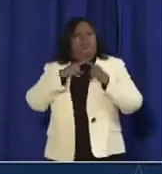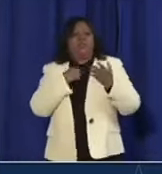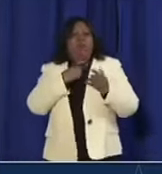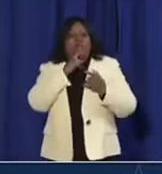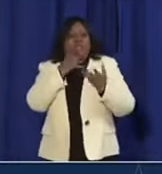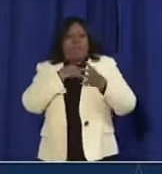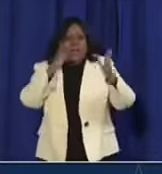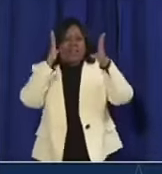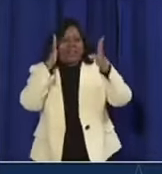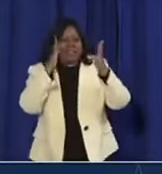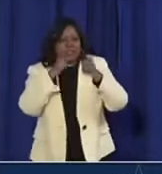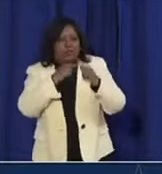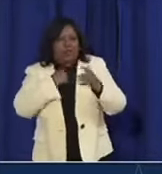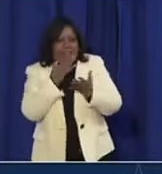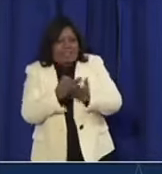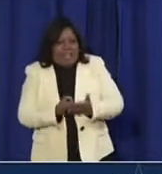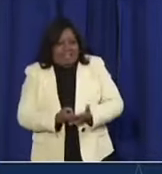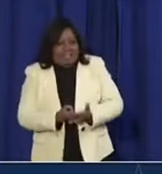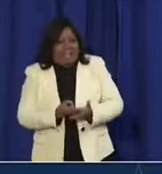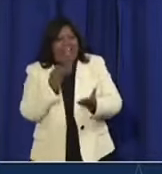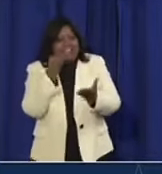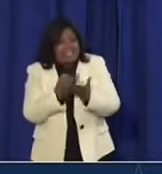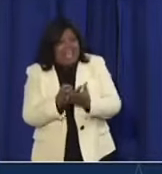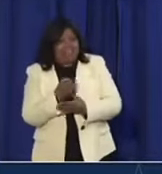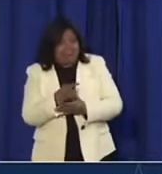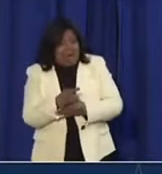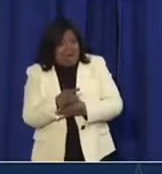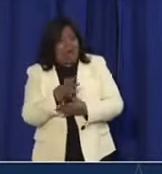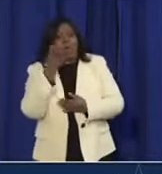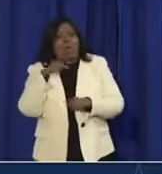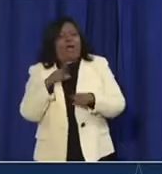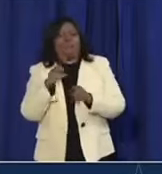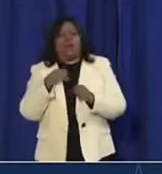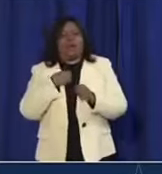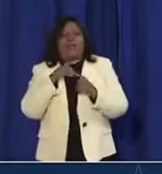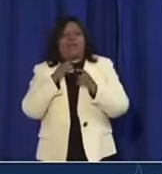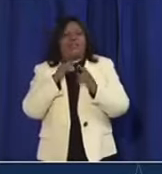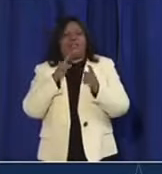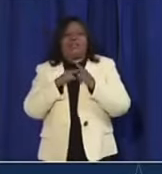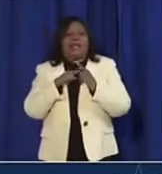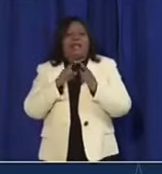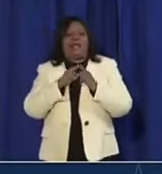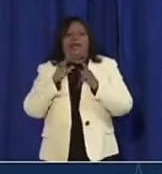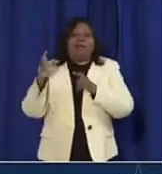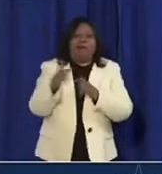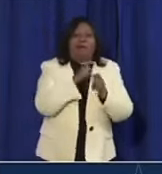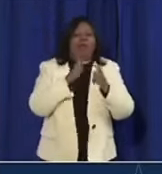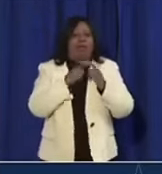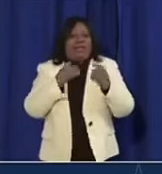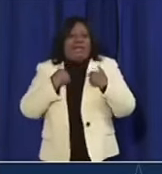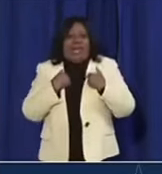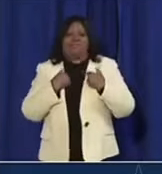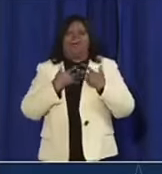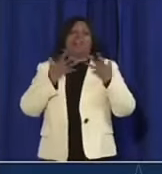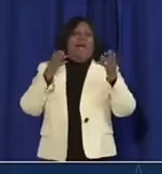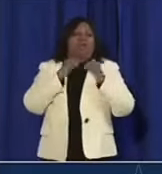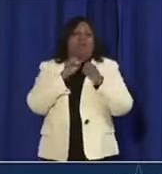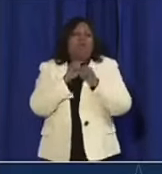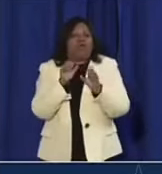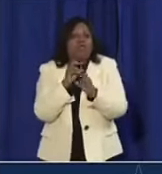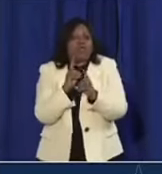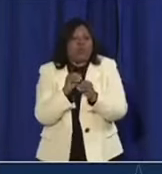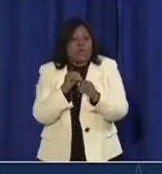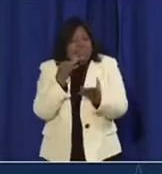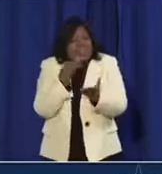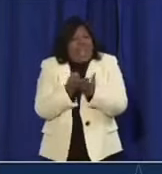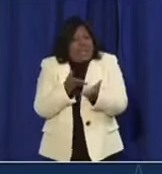actually want to listen to the facts. And the facts are, while nobody's taking a victory lap, while we have a lot more work to do, the